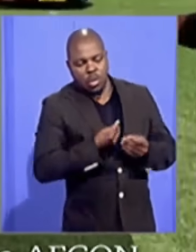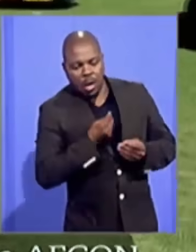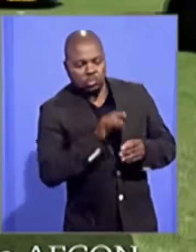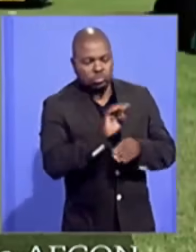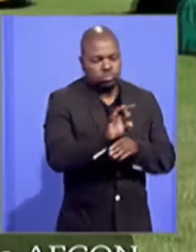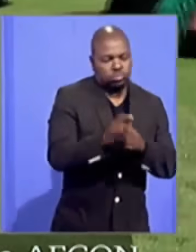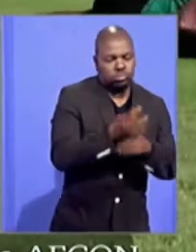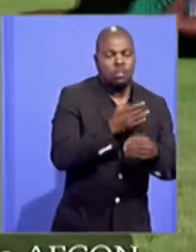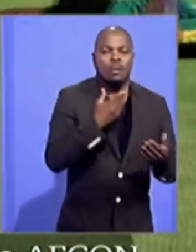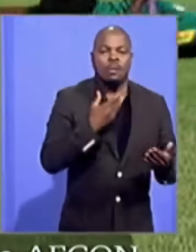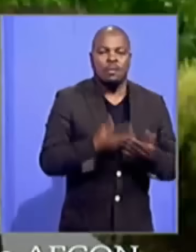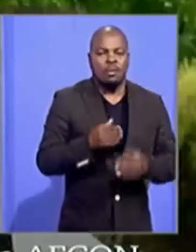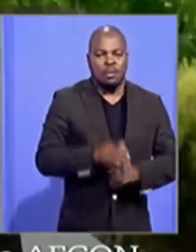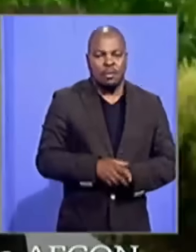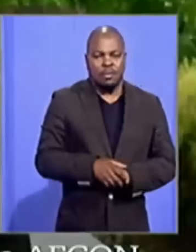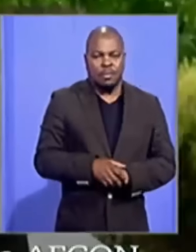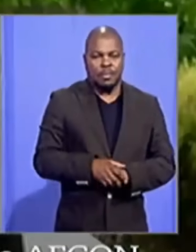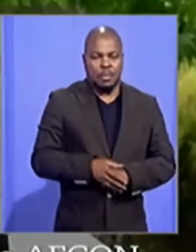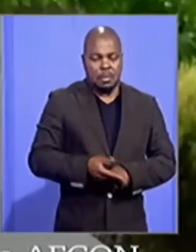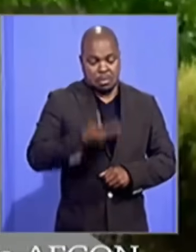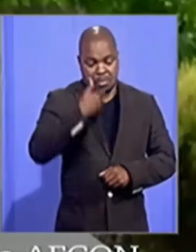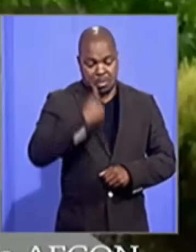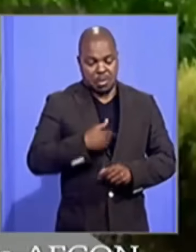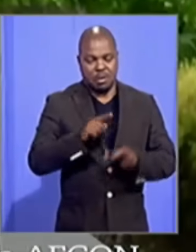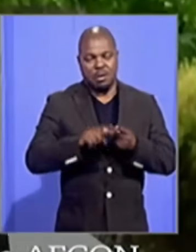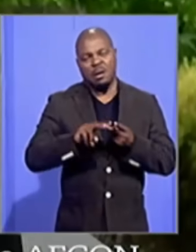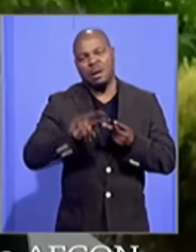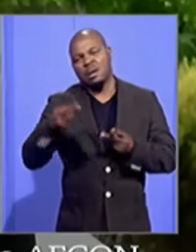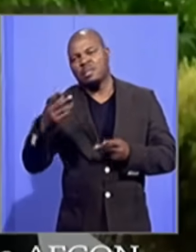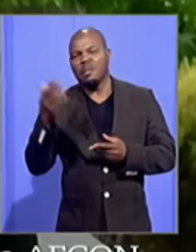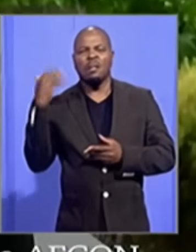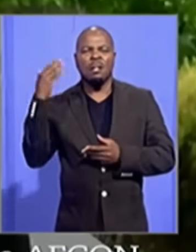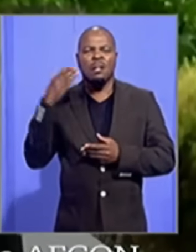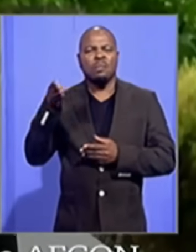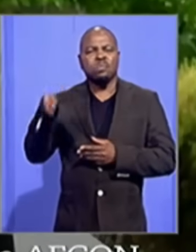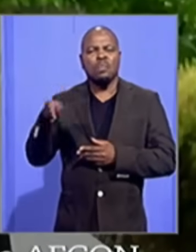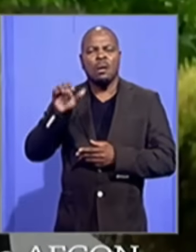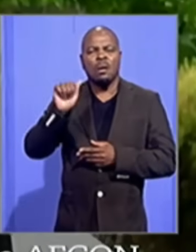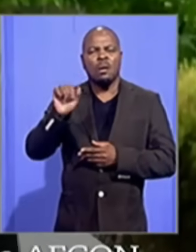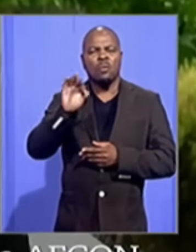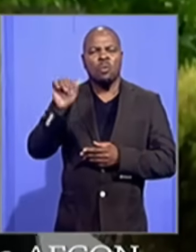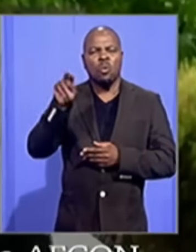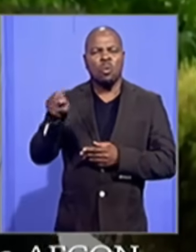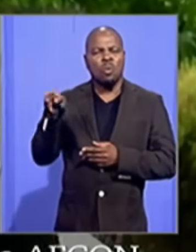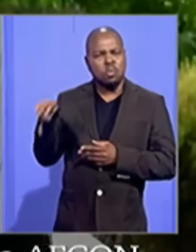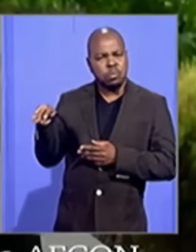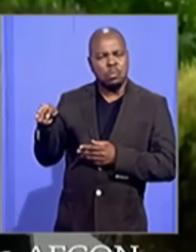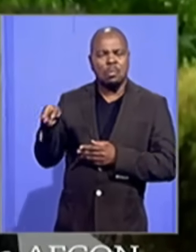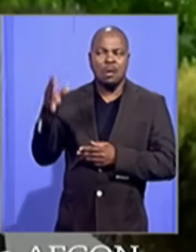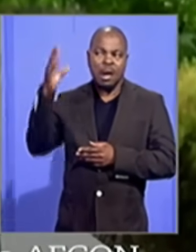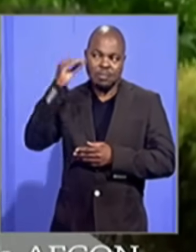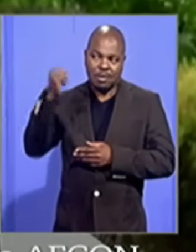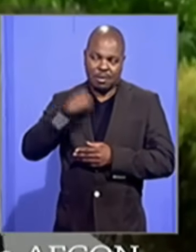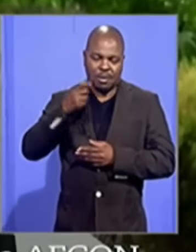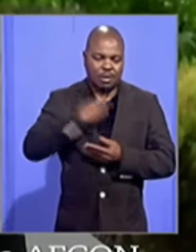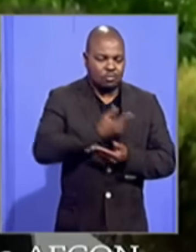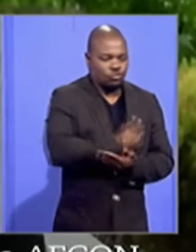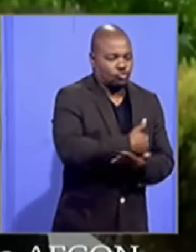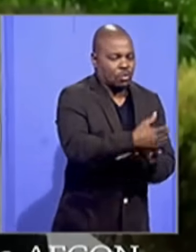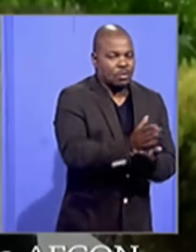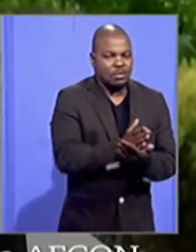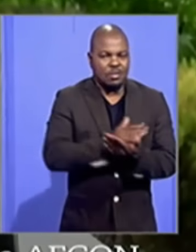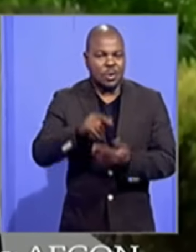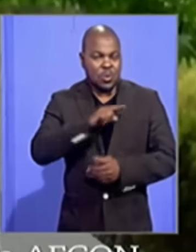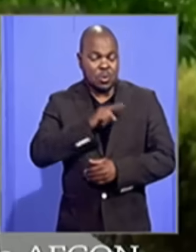sehlopheng. It's just for myself and some of the players that were there at the previous AFCON, you know, to just share our experiences, because it does get